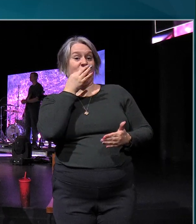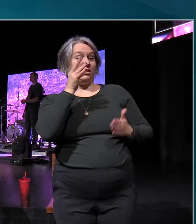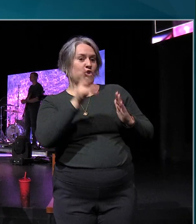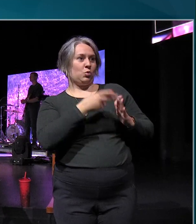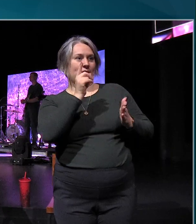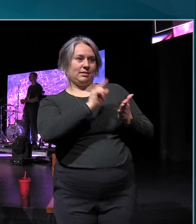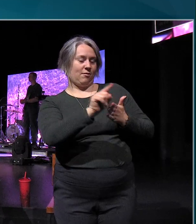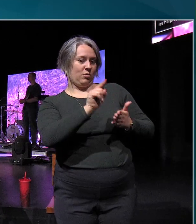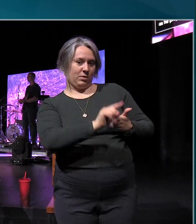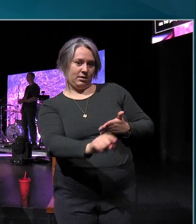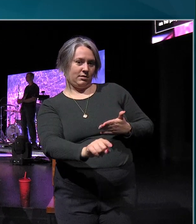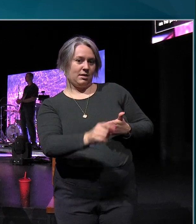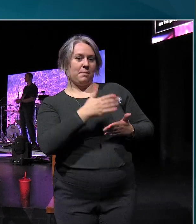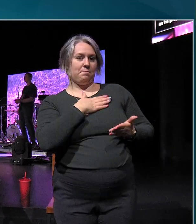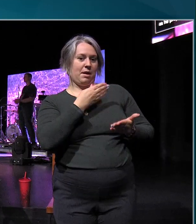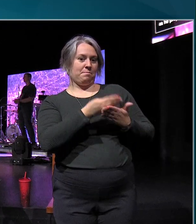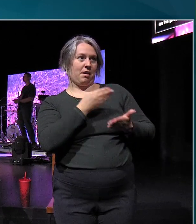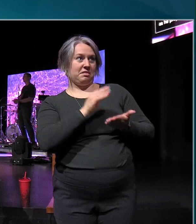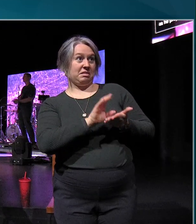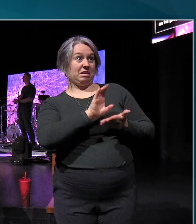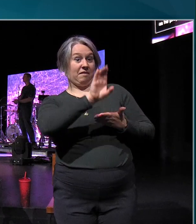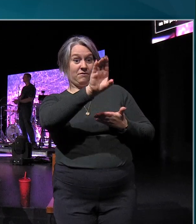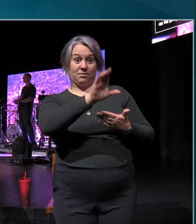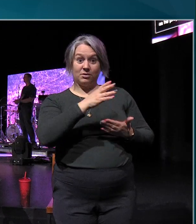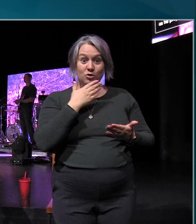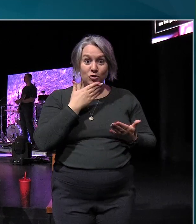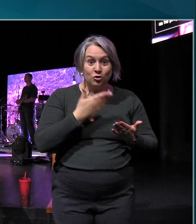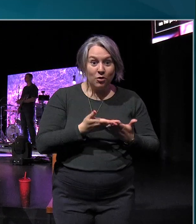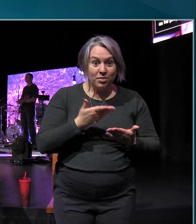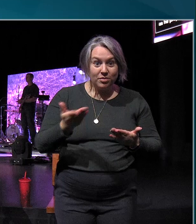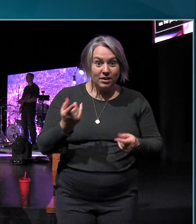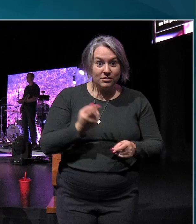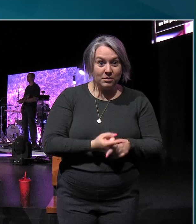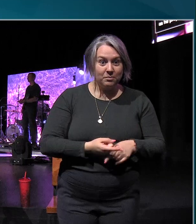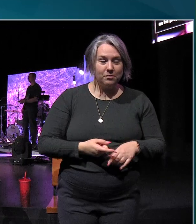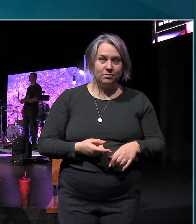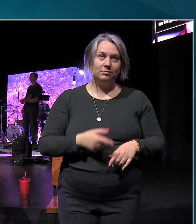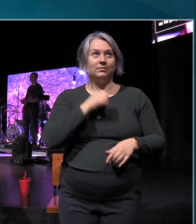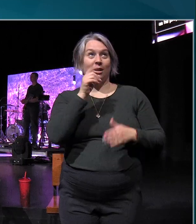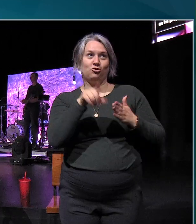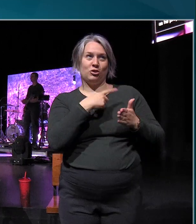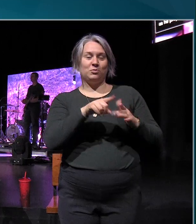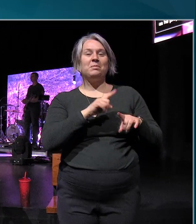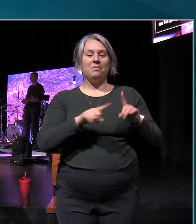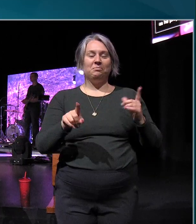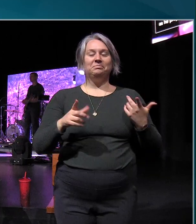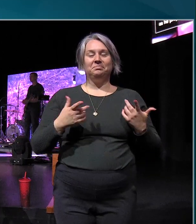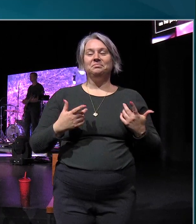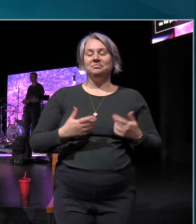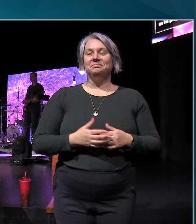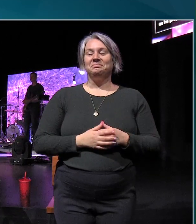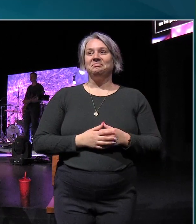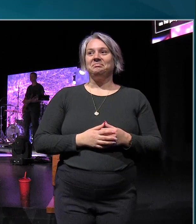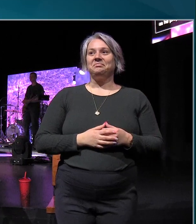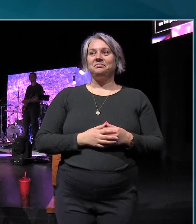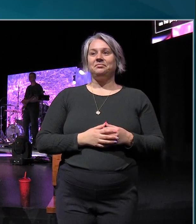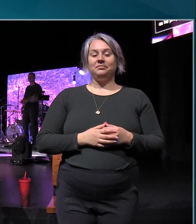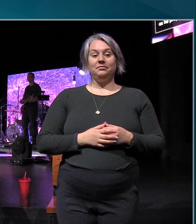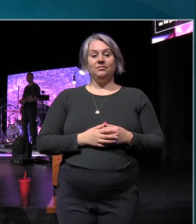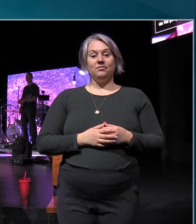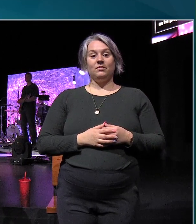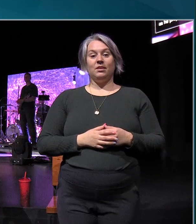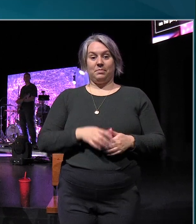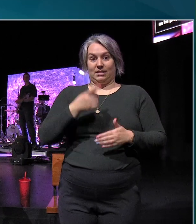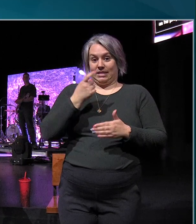my income. This is all good stuff, right? Except for the judgment part, right? Well, look at verse 13. But the tax